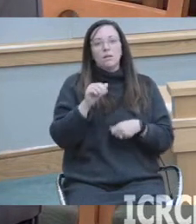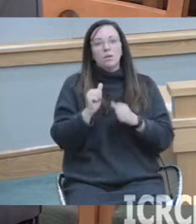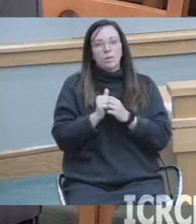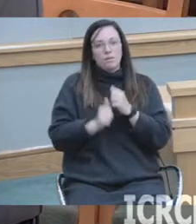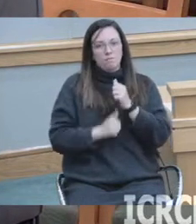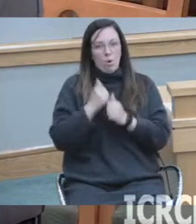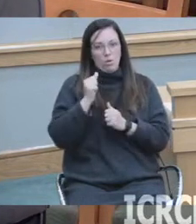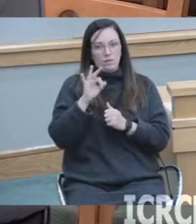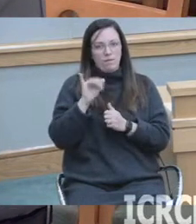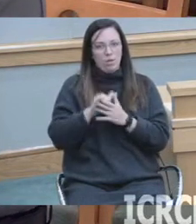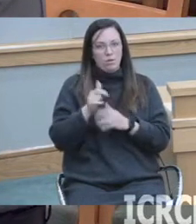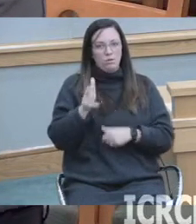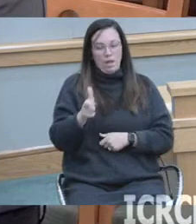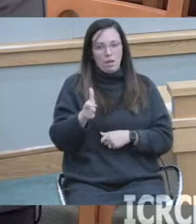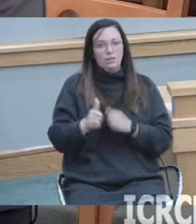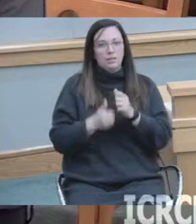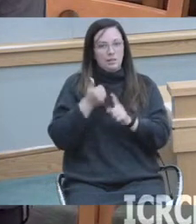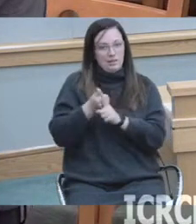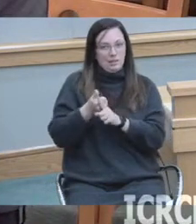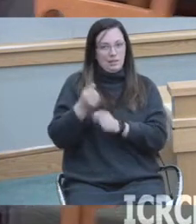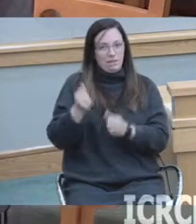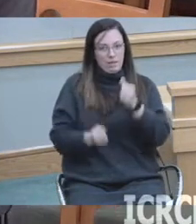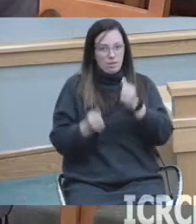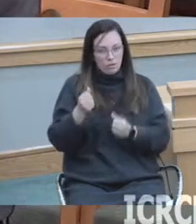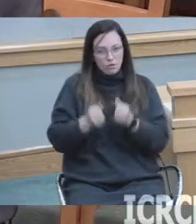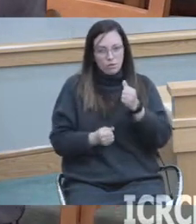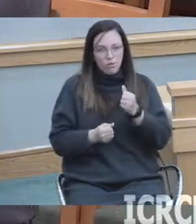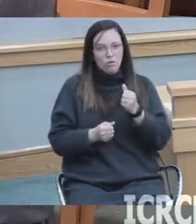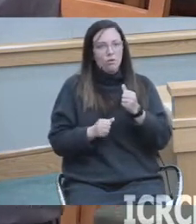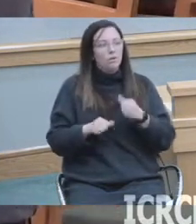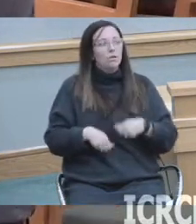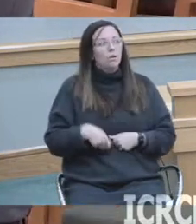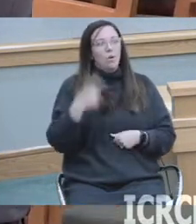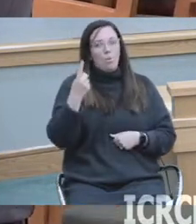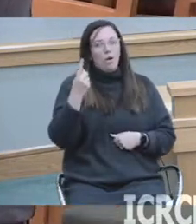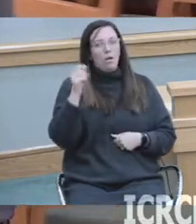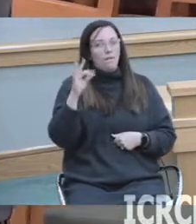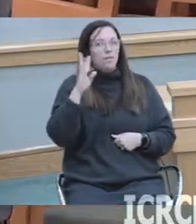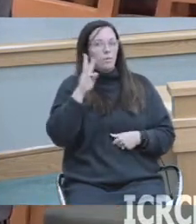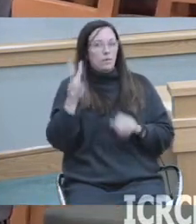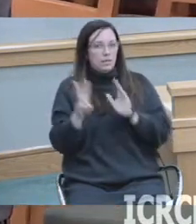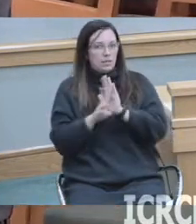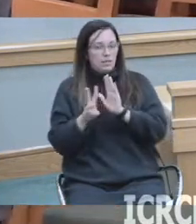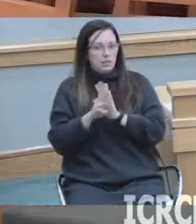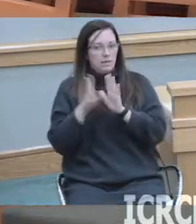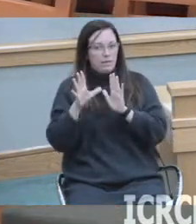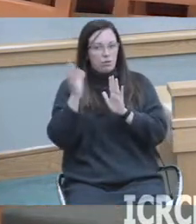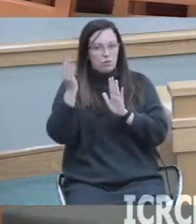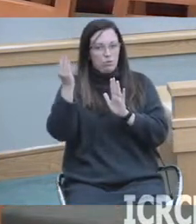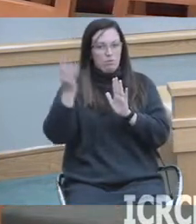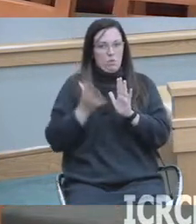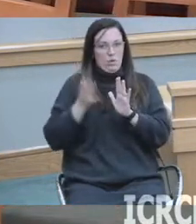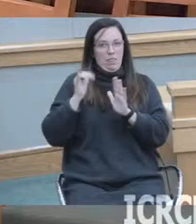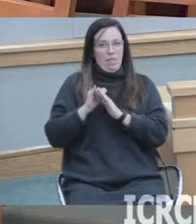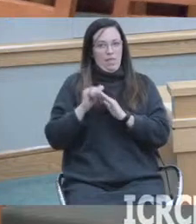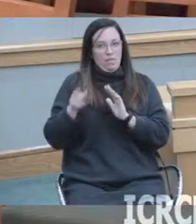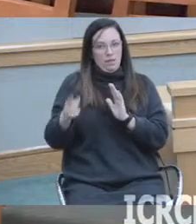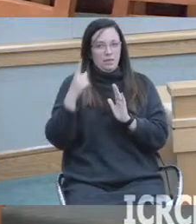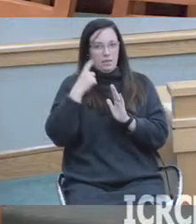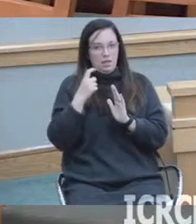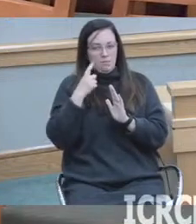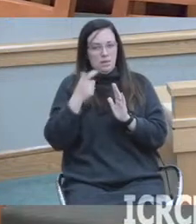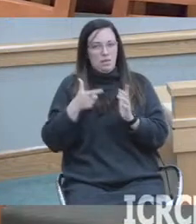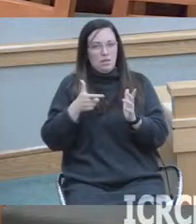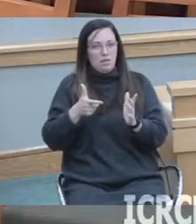those rounds striking the vehicle. And at least one of the witnesses reported that the suspect discharged